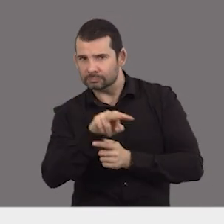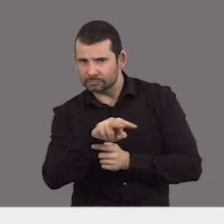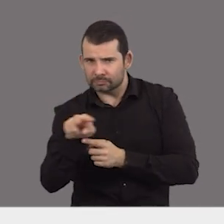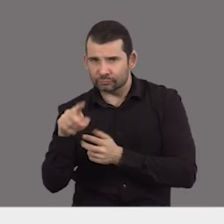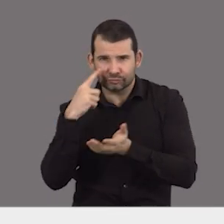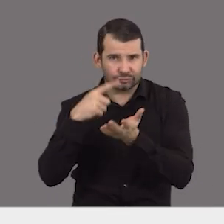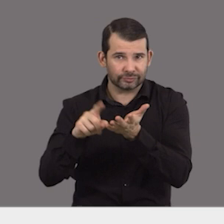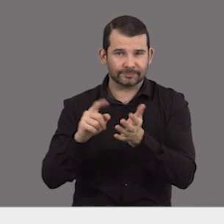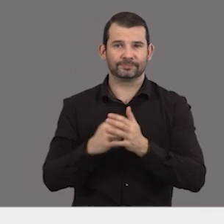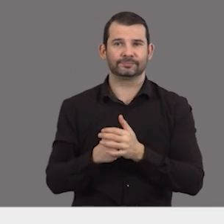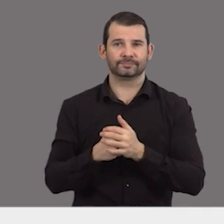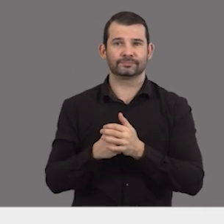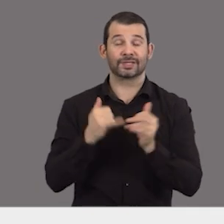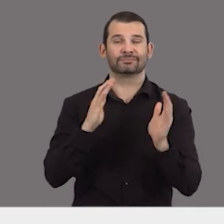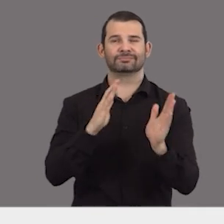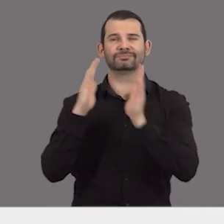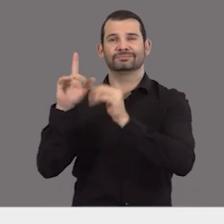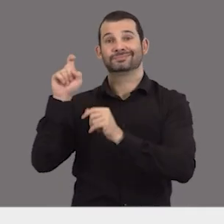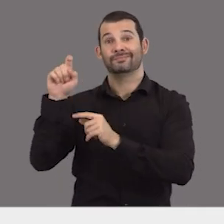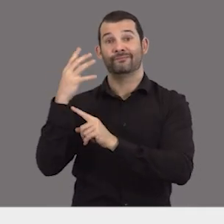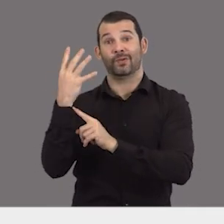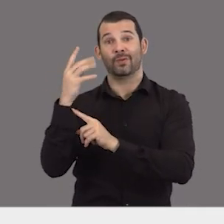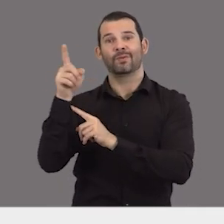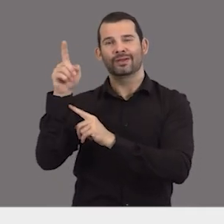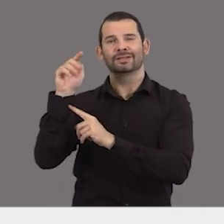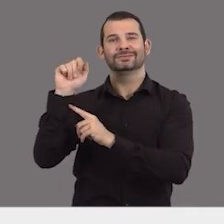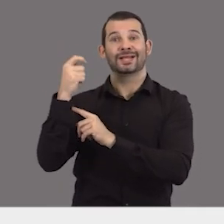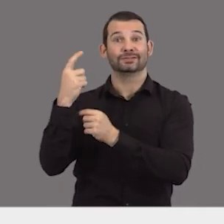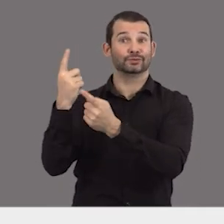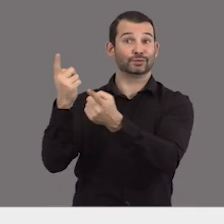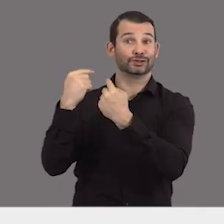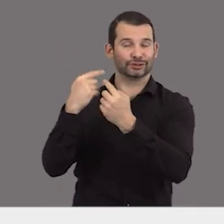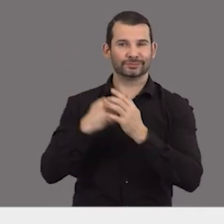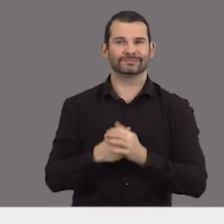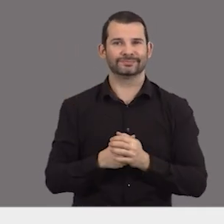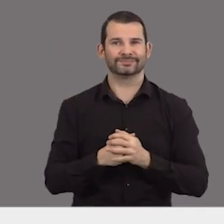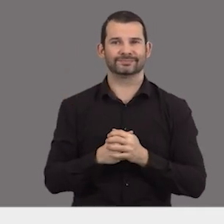tips. Now let's click tab 4, Tax Return.